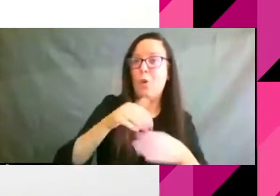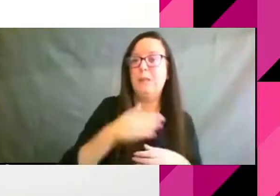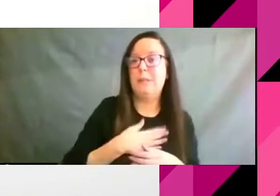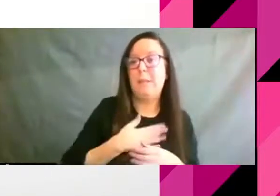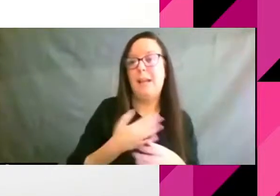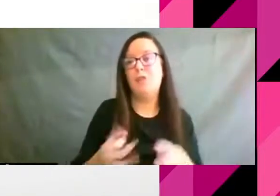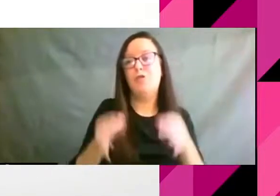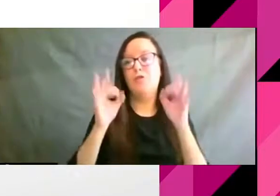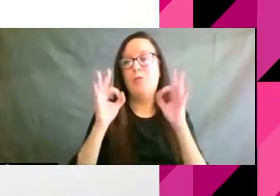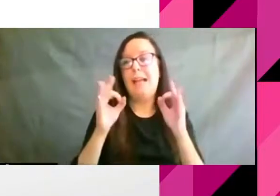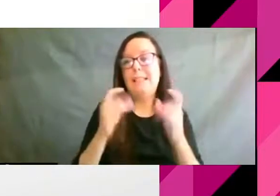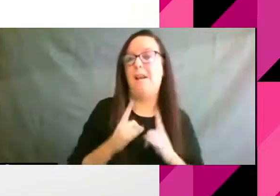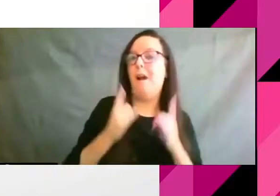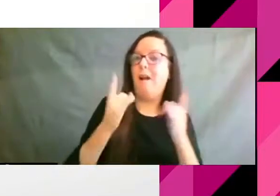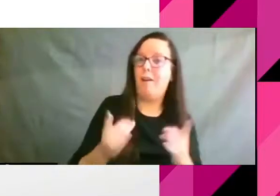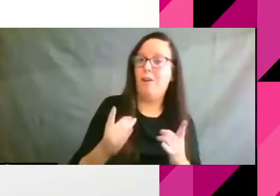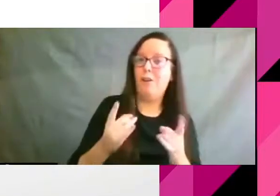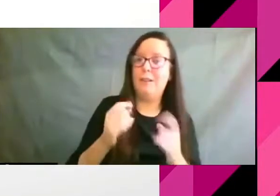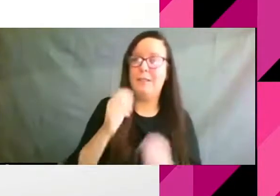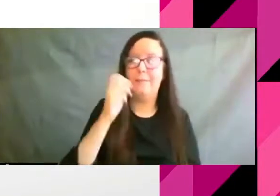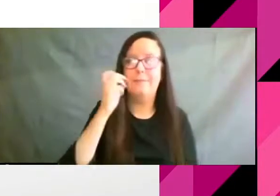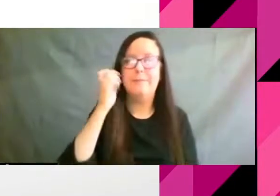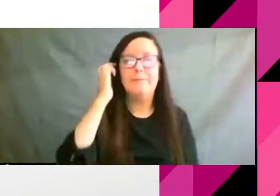and a great honour.